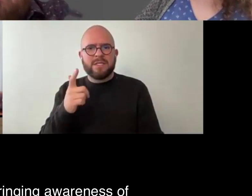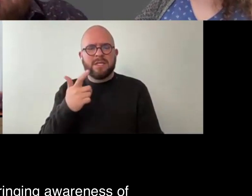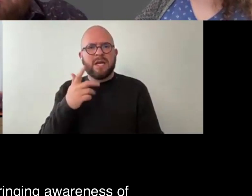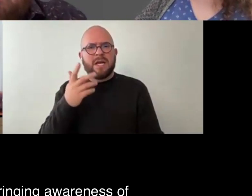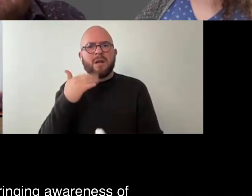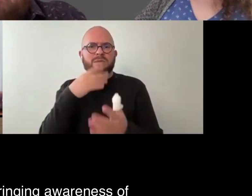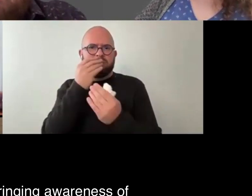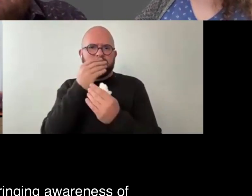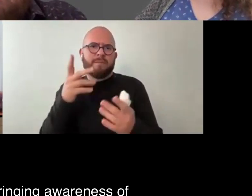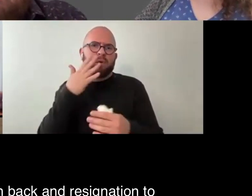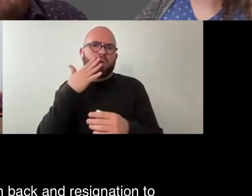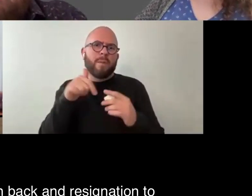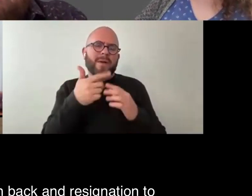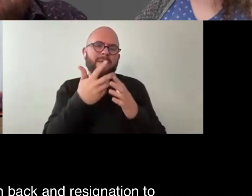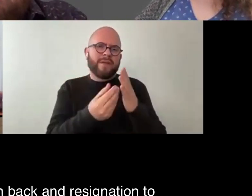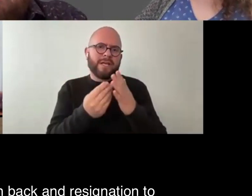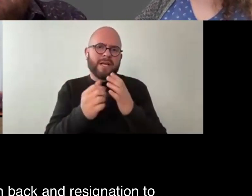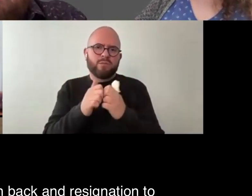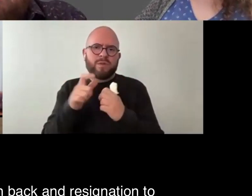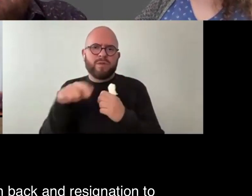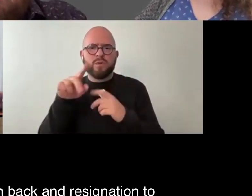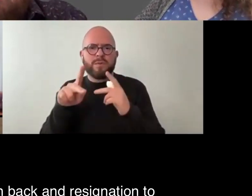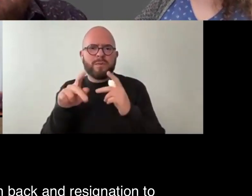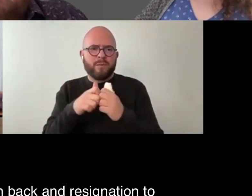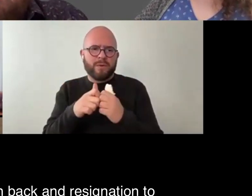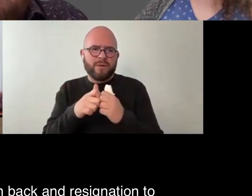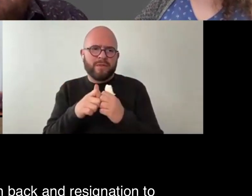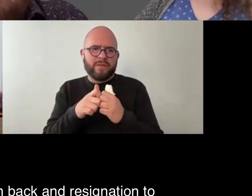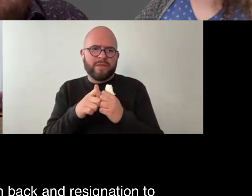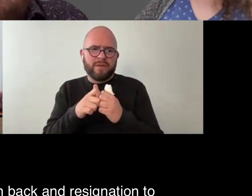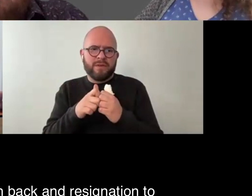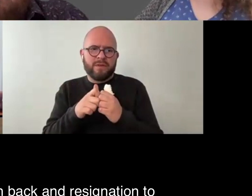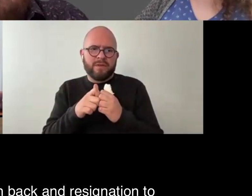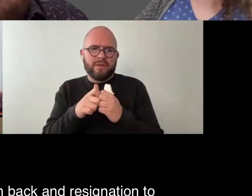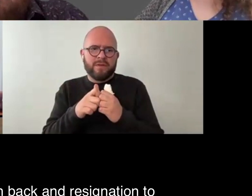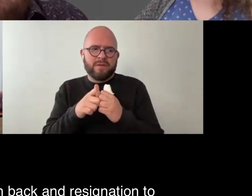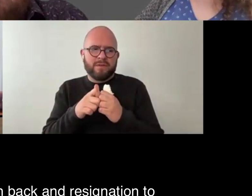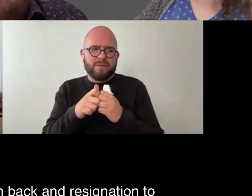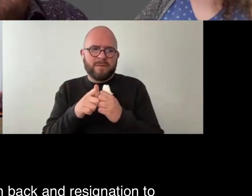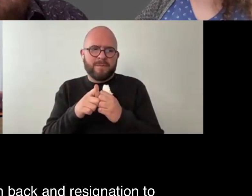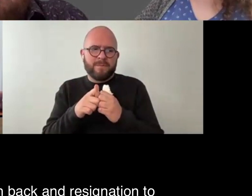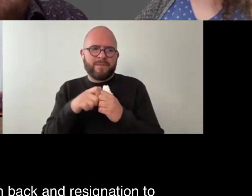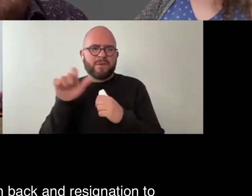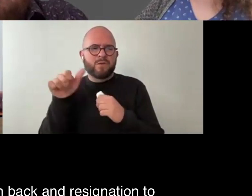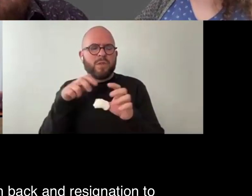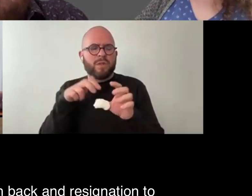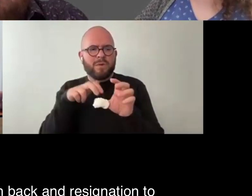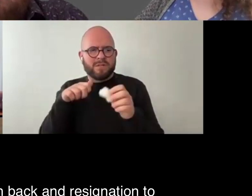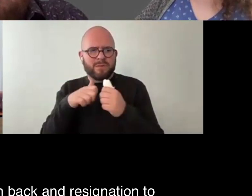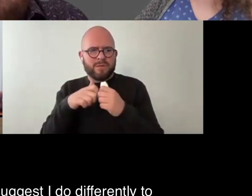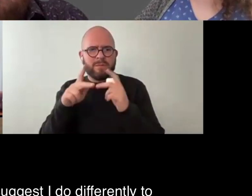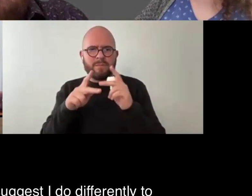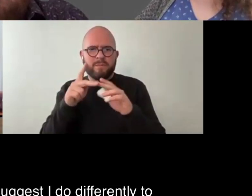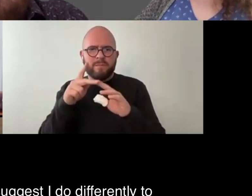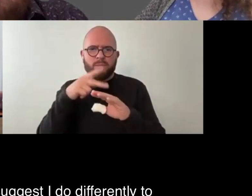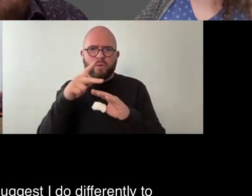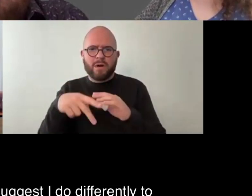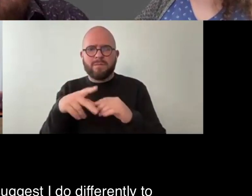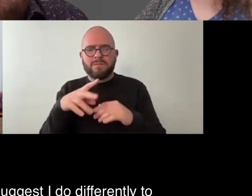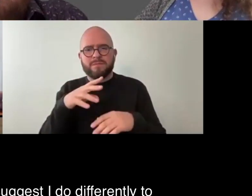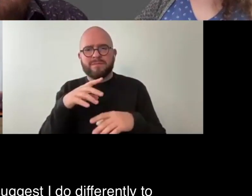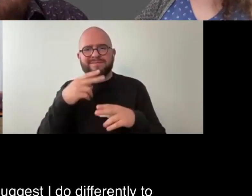for individuals with IDD. I have only received pushback and resignation to programs as they are perceived as religious, not